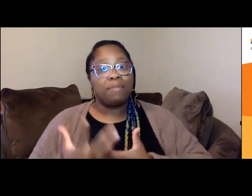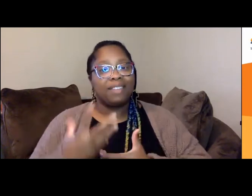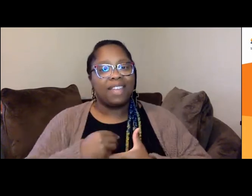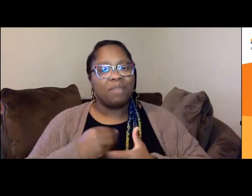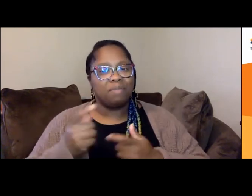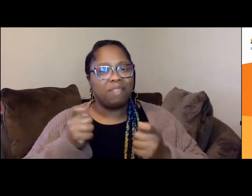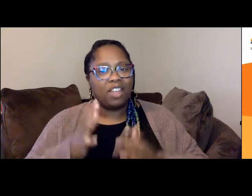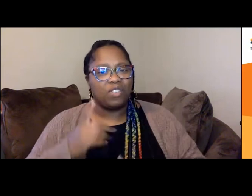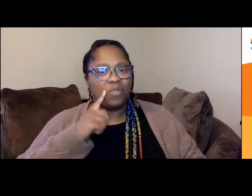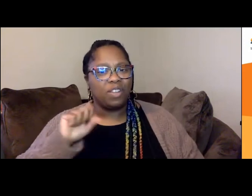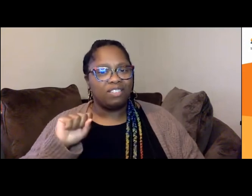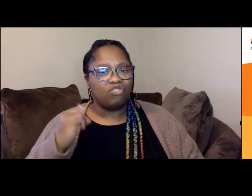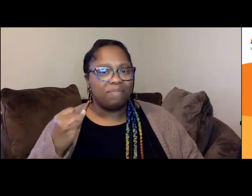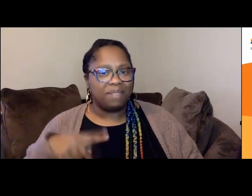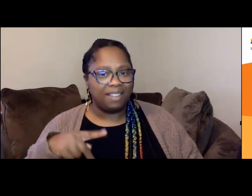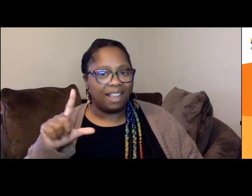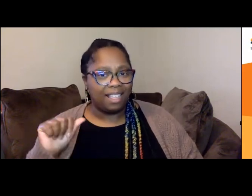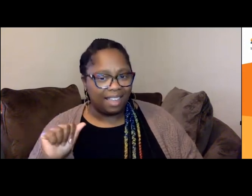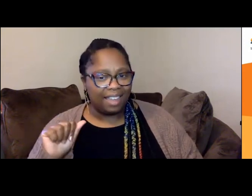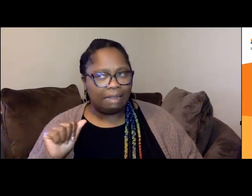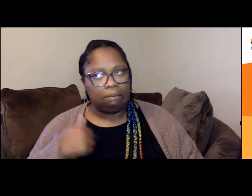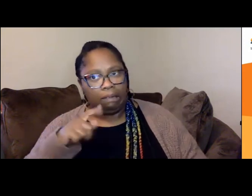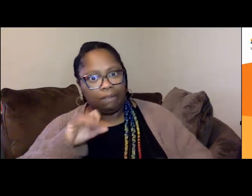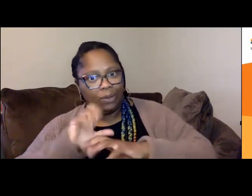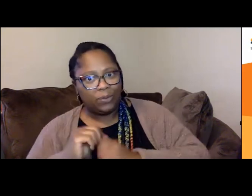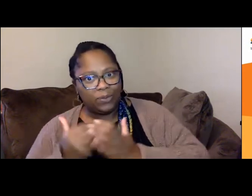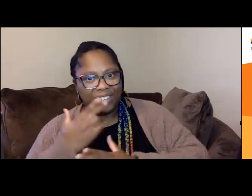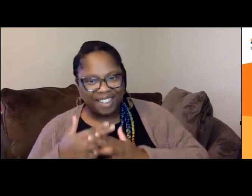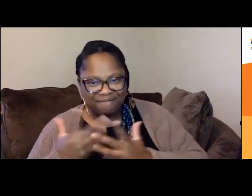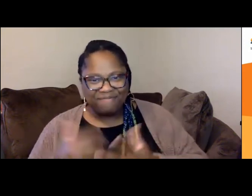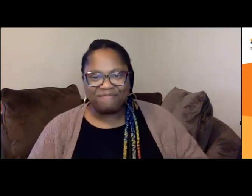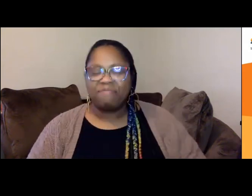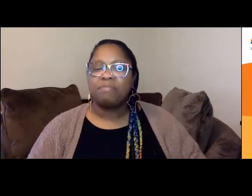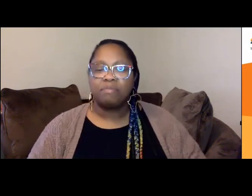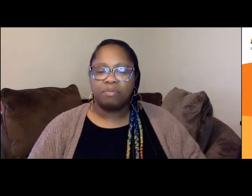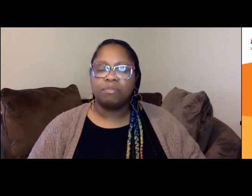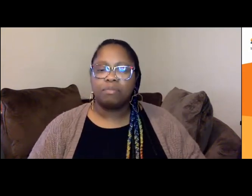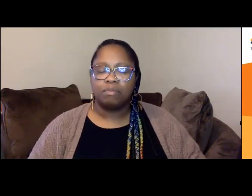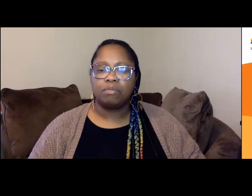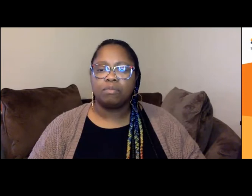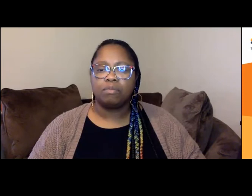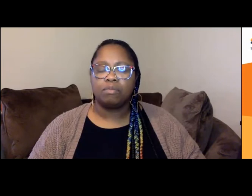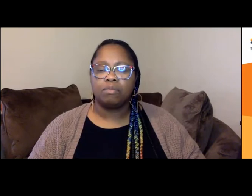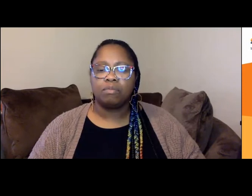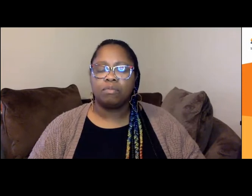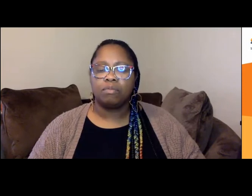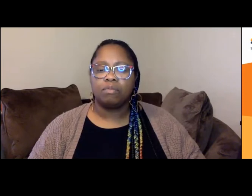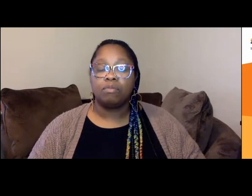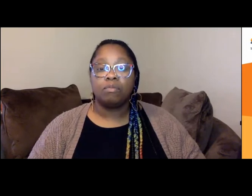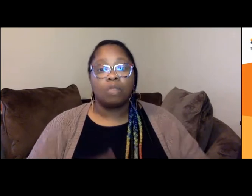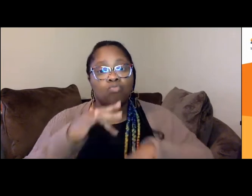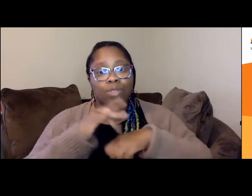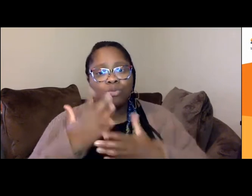at SJPLA, still getting used to the new name. So we invest a tremendous amount of